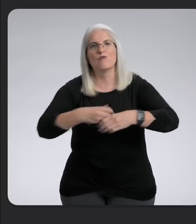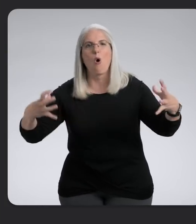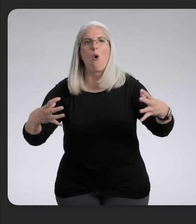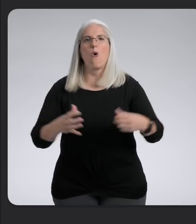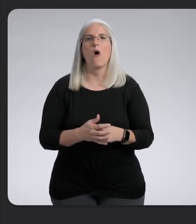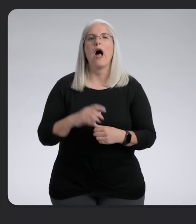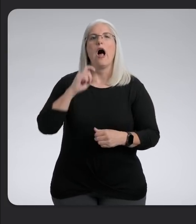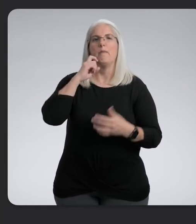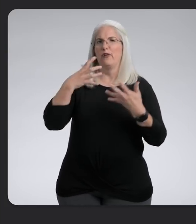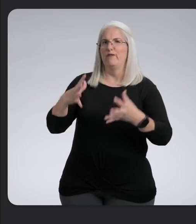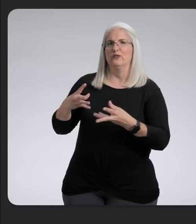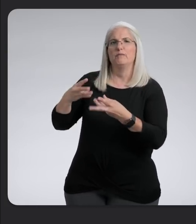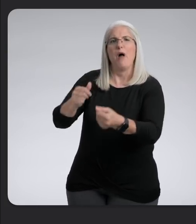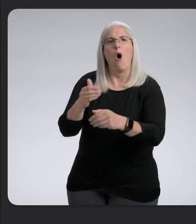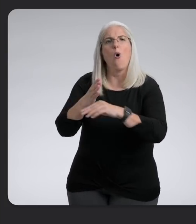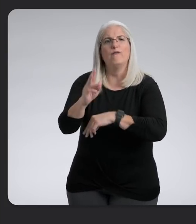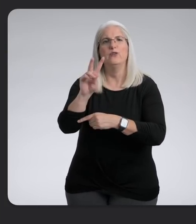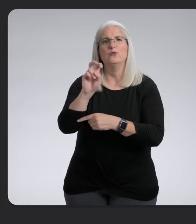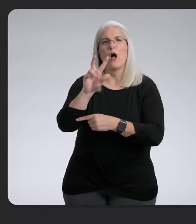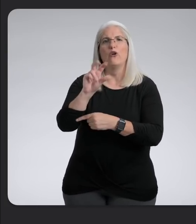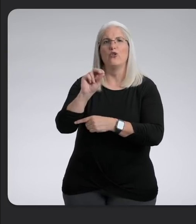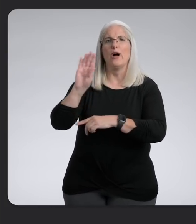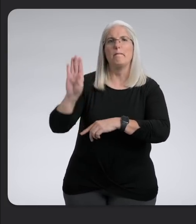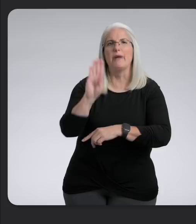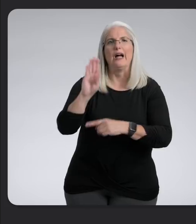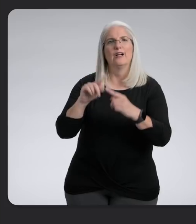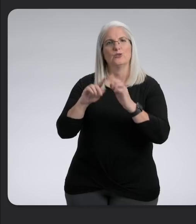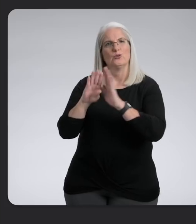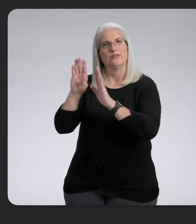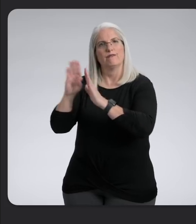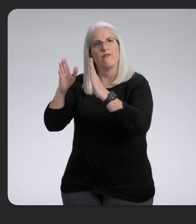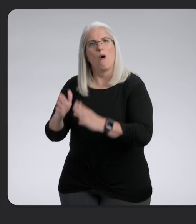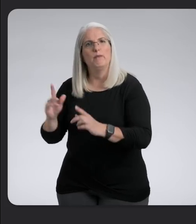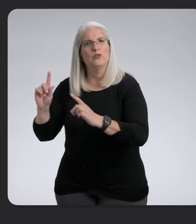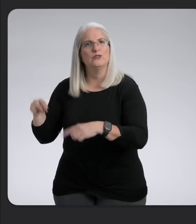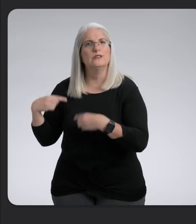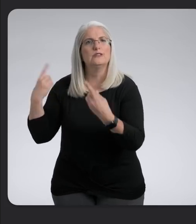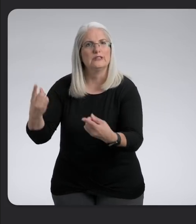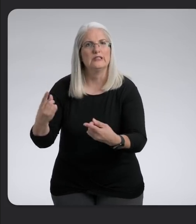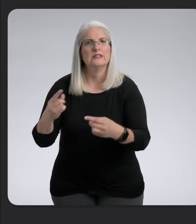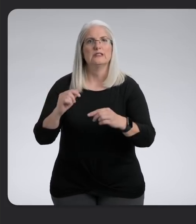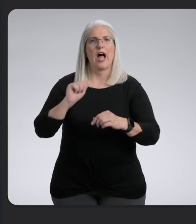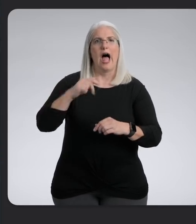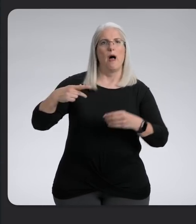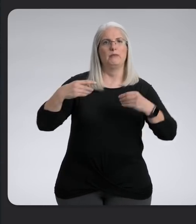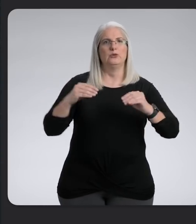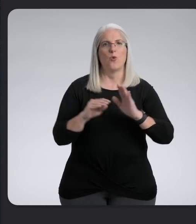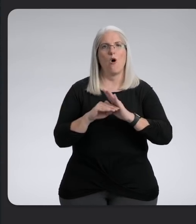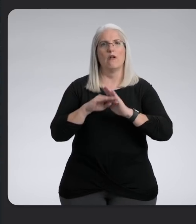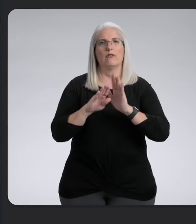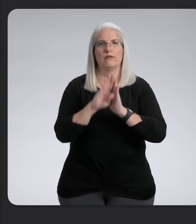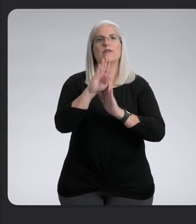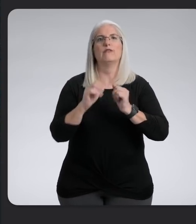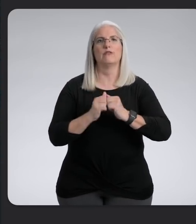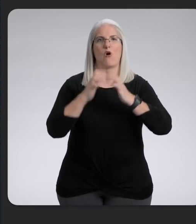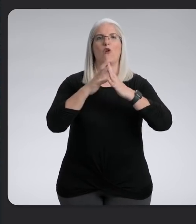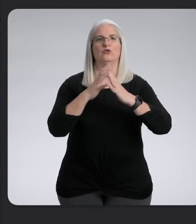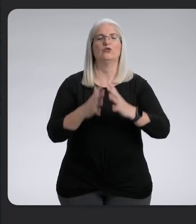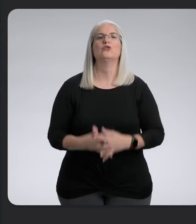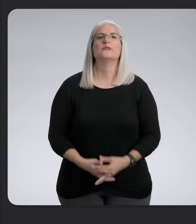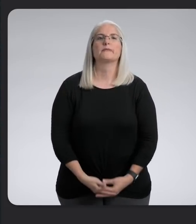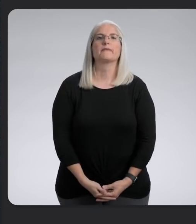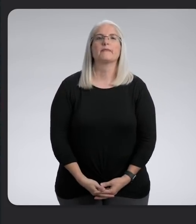over $230 billion to developers since the App Store launched. Today, we're introducing